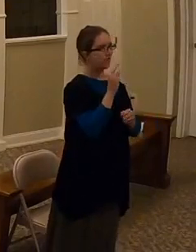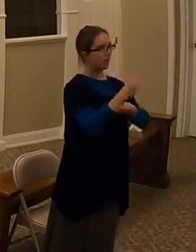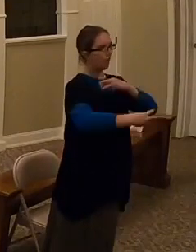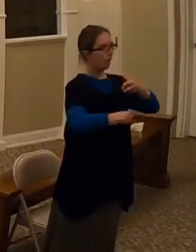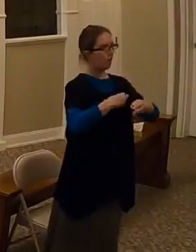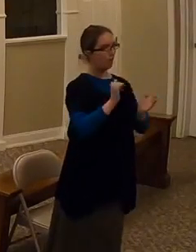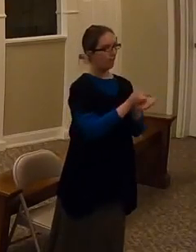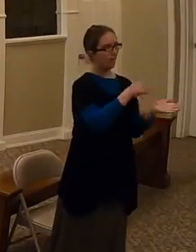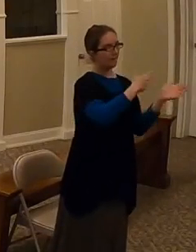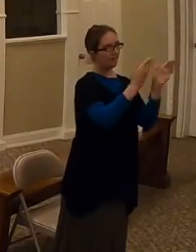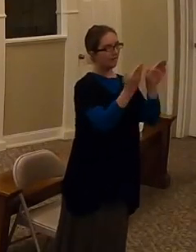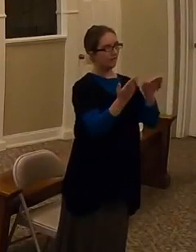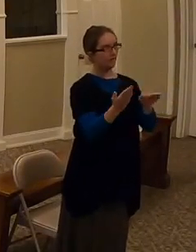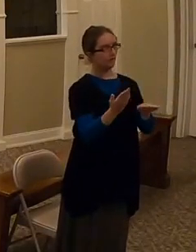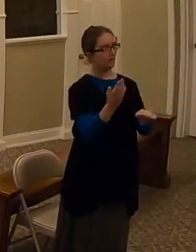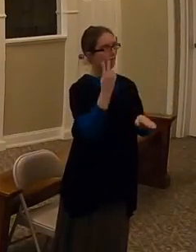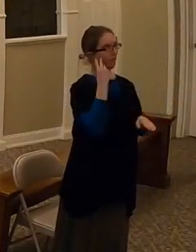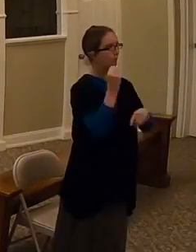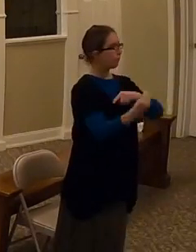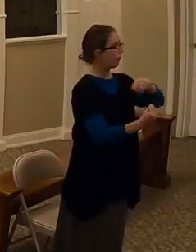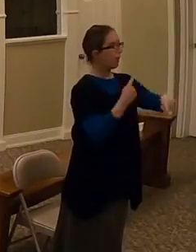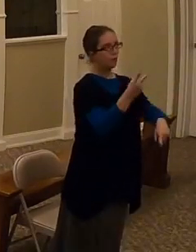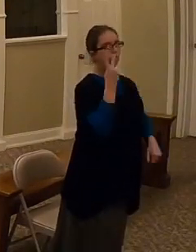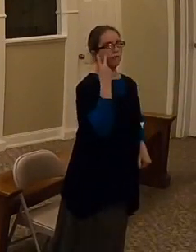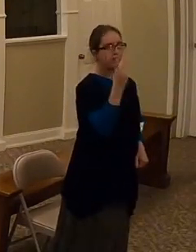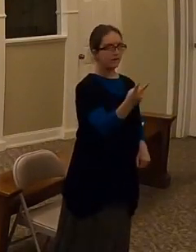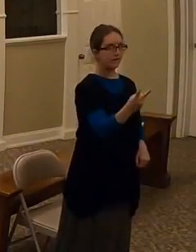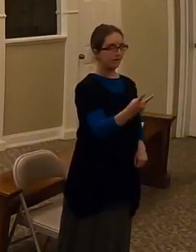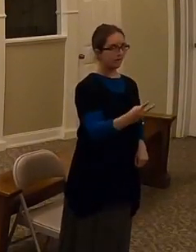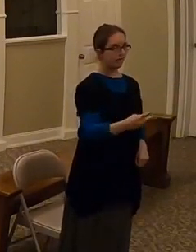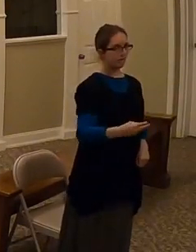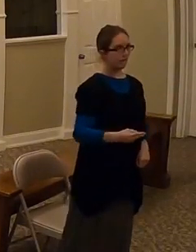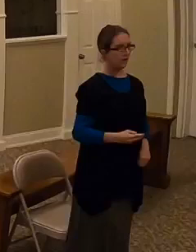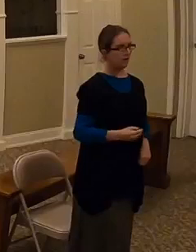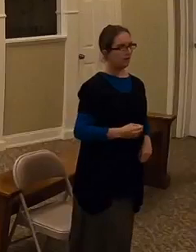Jesus. Look around, you see it? My God.